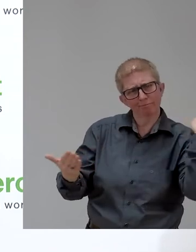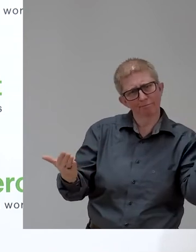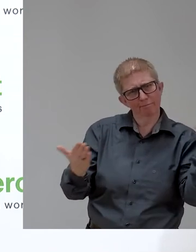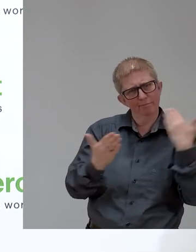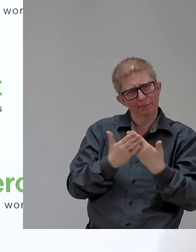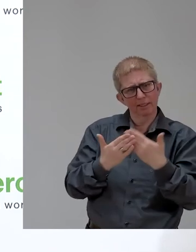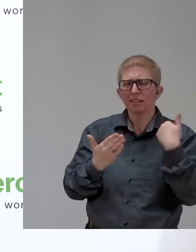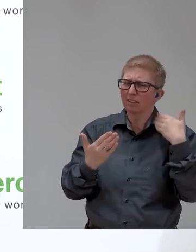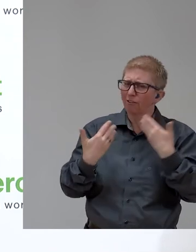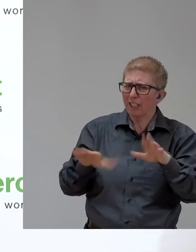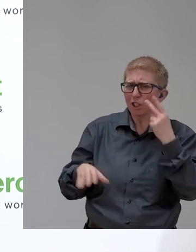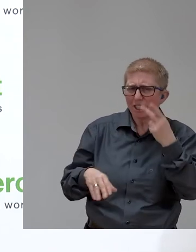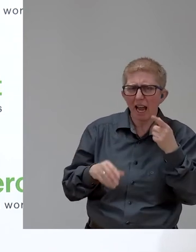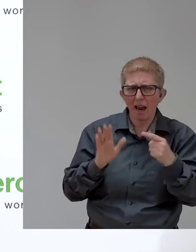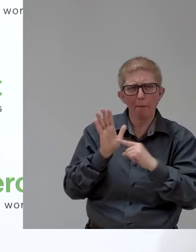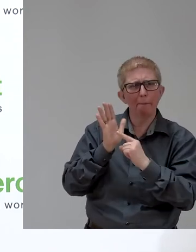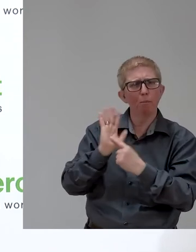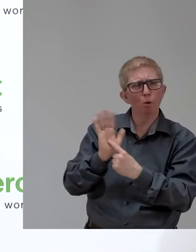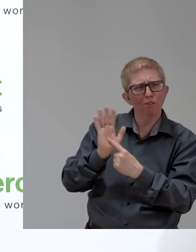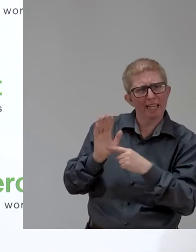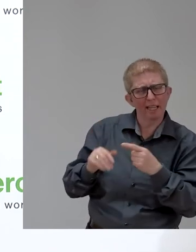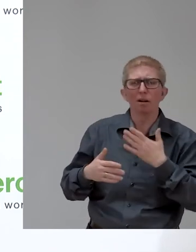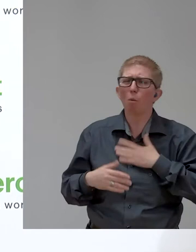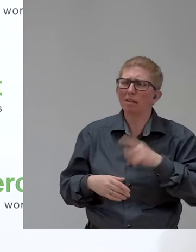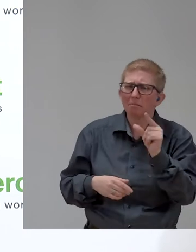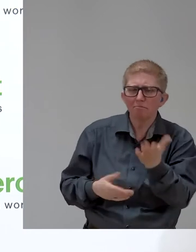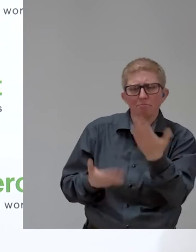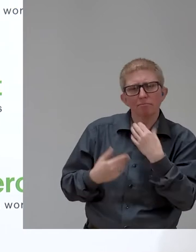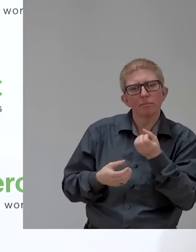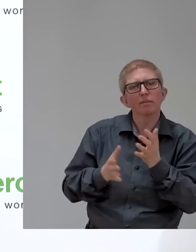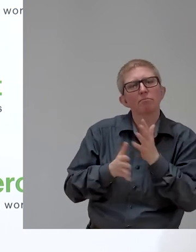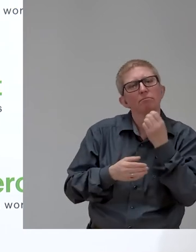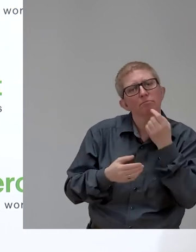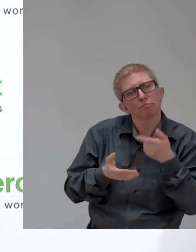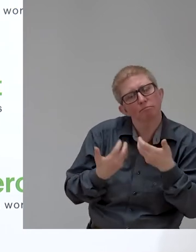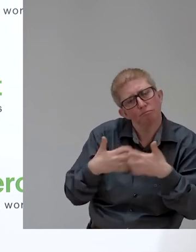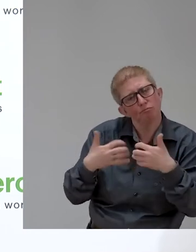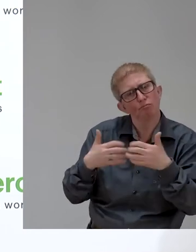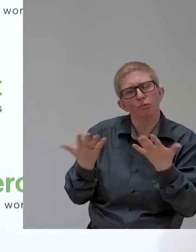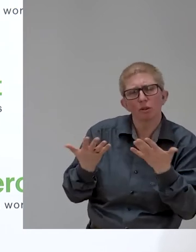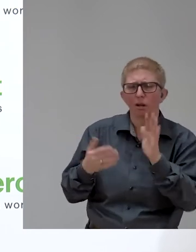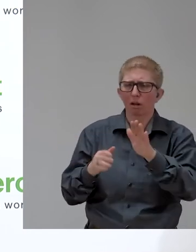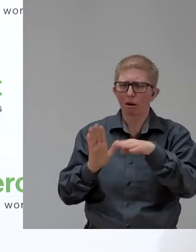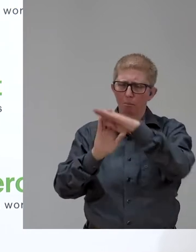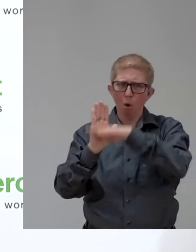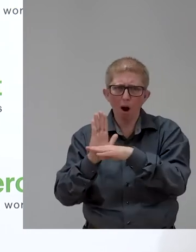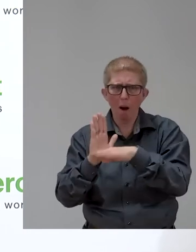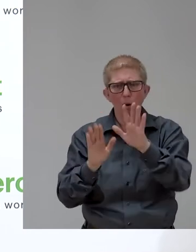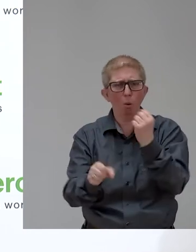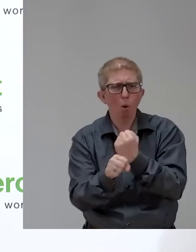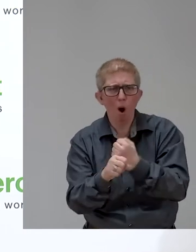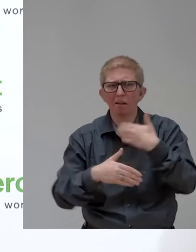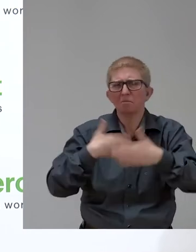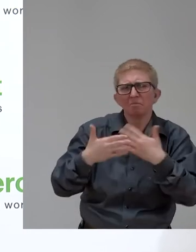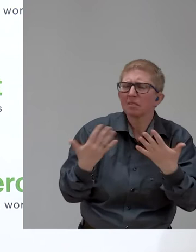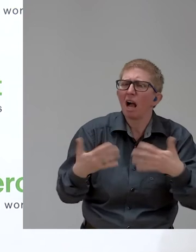you again maybe reiterate a bit what your role is within this program and why you decide to partner with such a program? Why is it